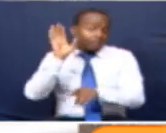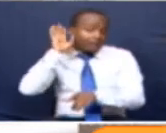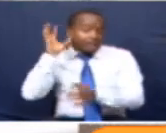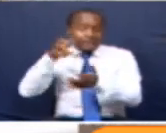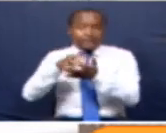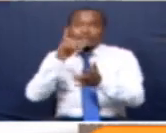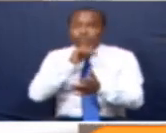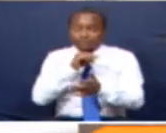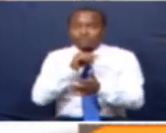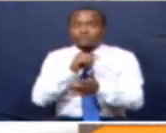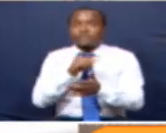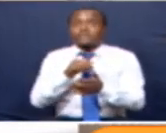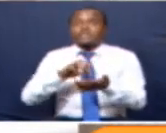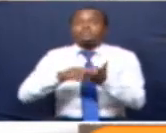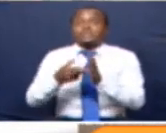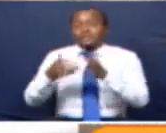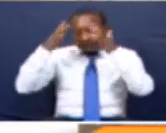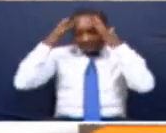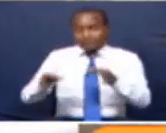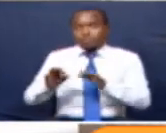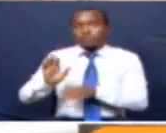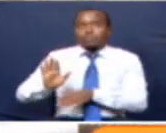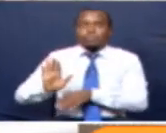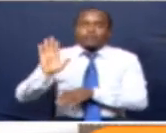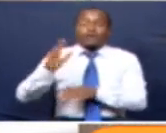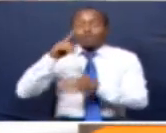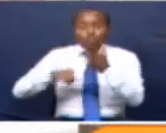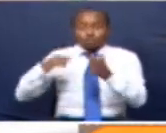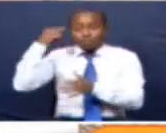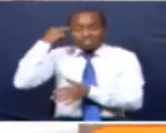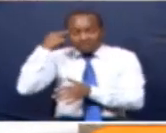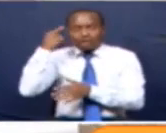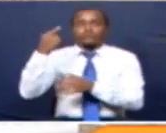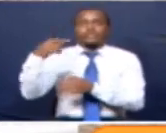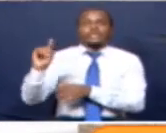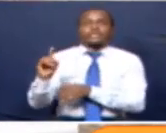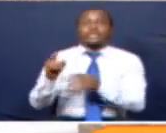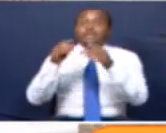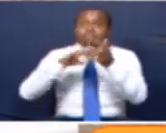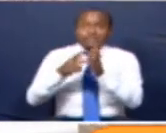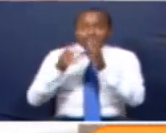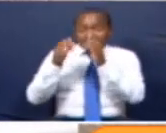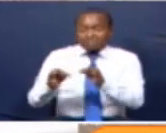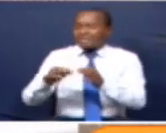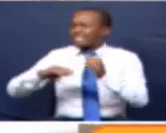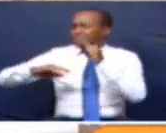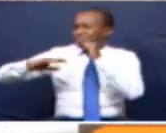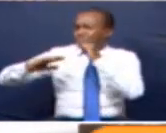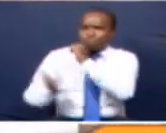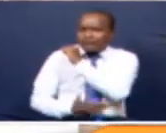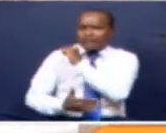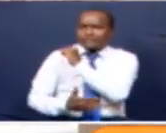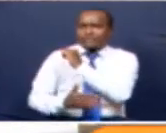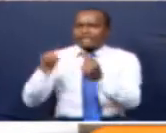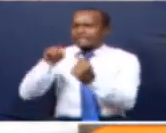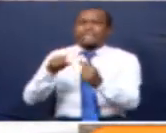who's passing sentence. Pass sentence according to what you think should happen. So if you think it is as bad as all the way to